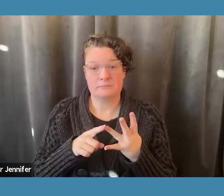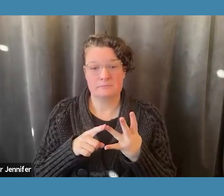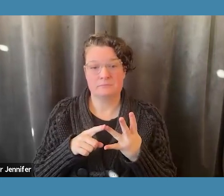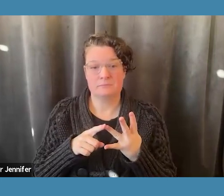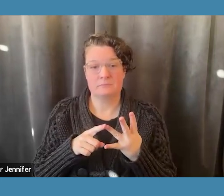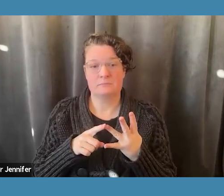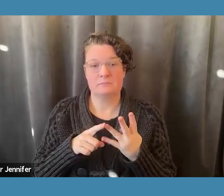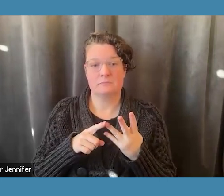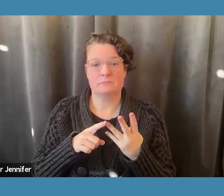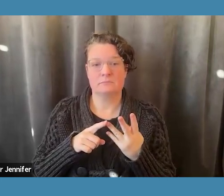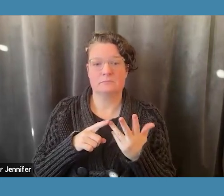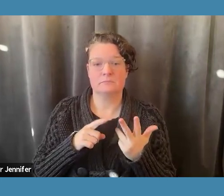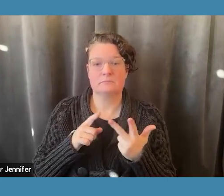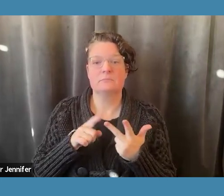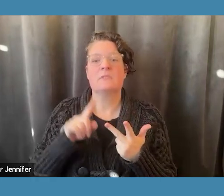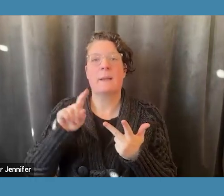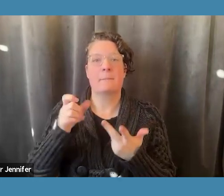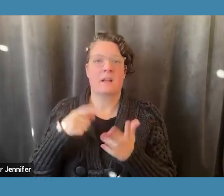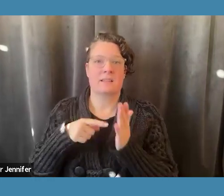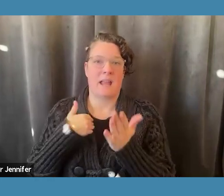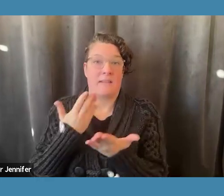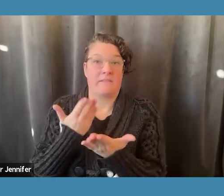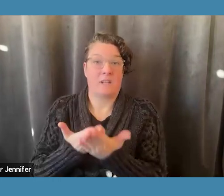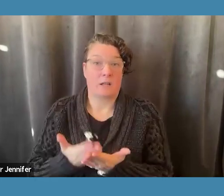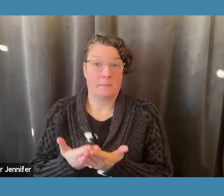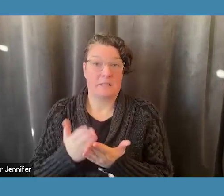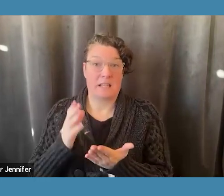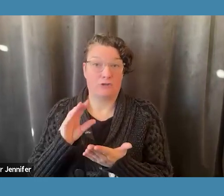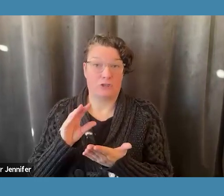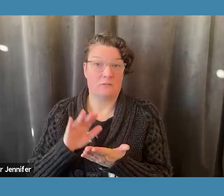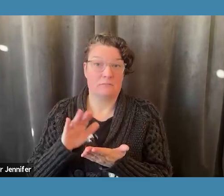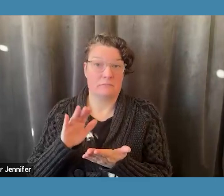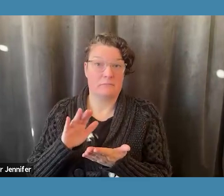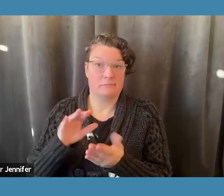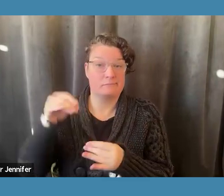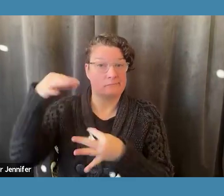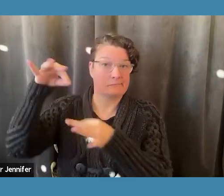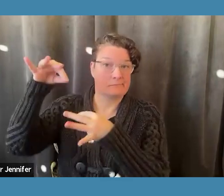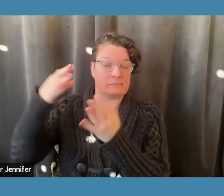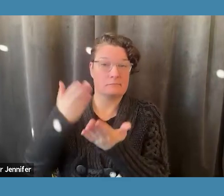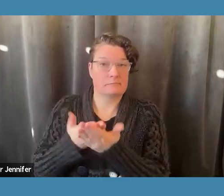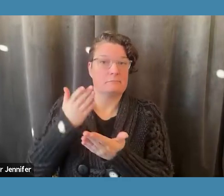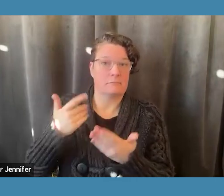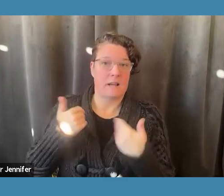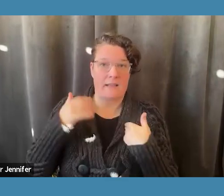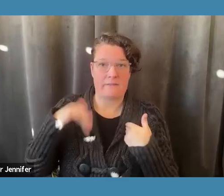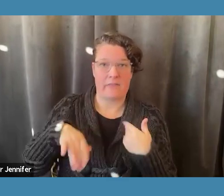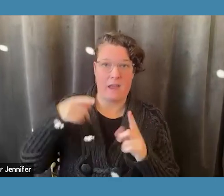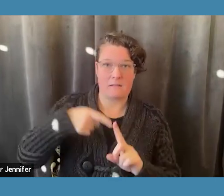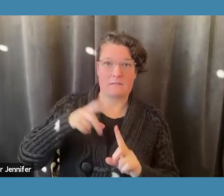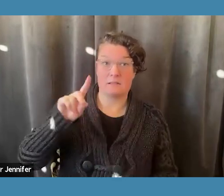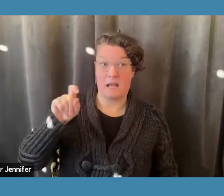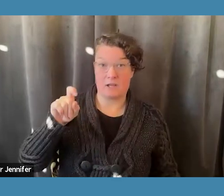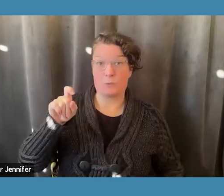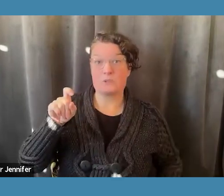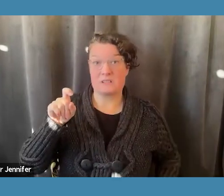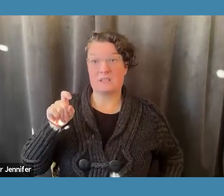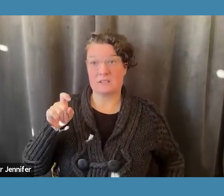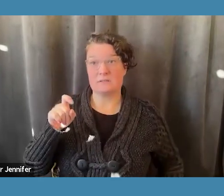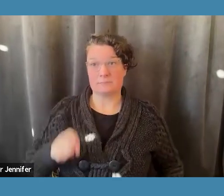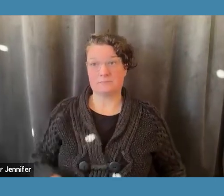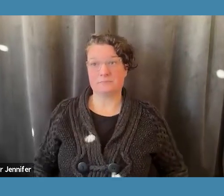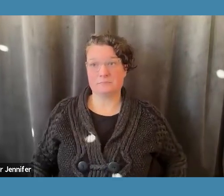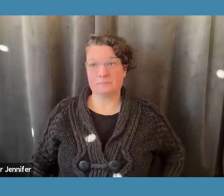contain documentation of a diagnosis. So one of those diagnoses we discussed earlier, there needs to be some documentation